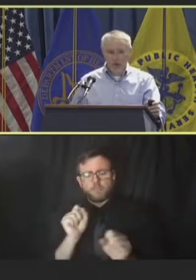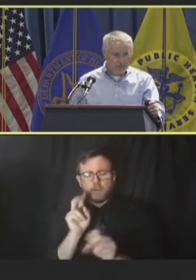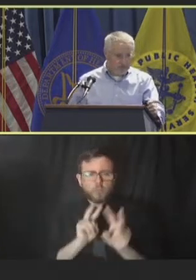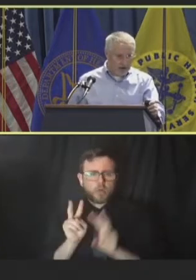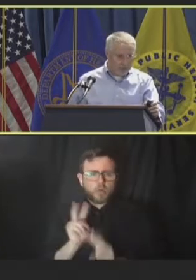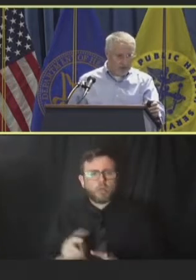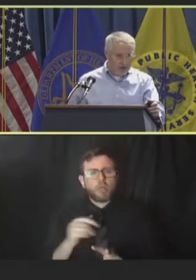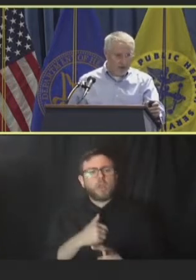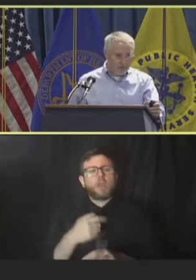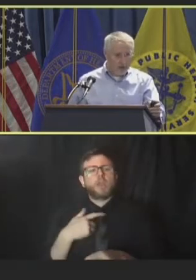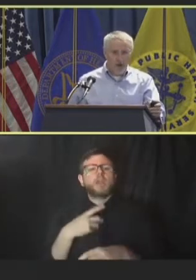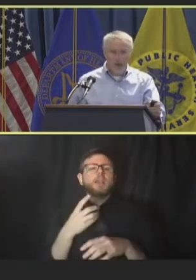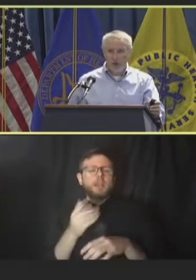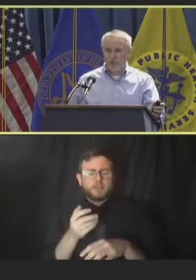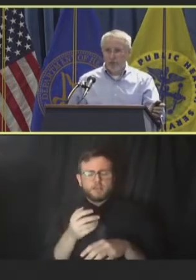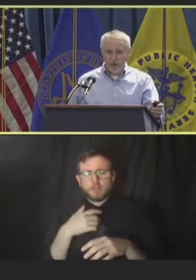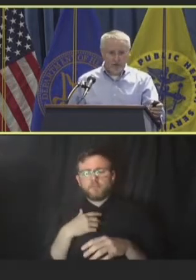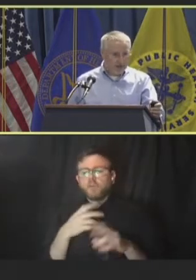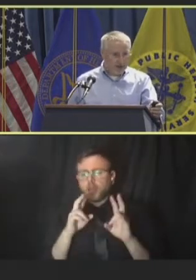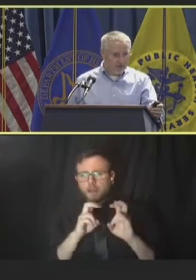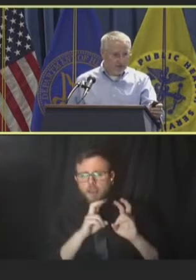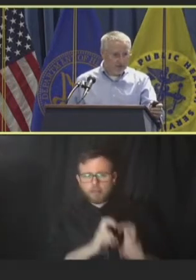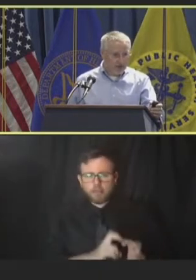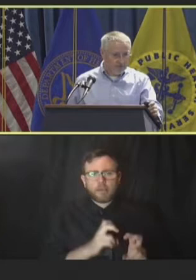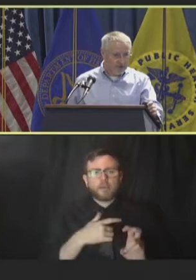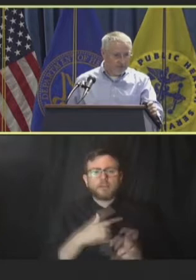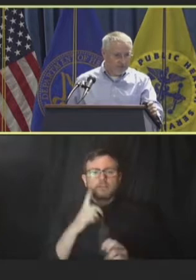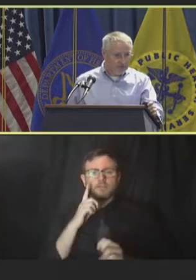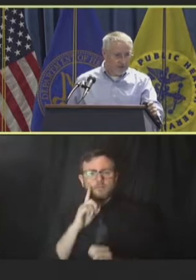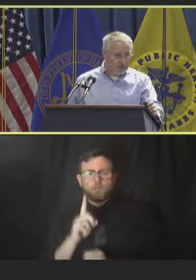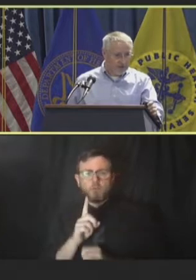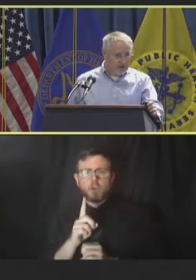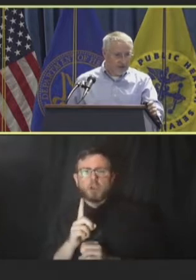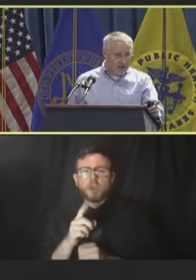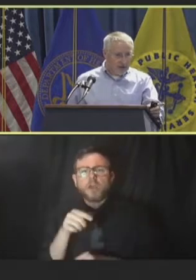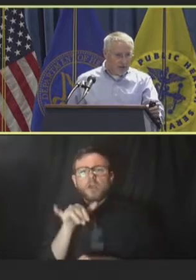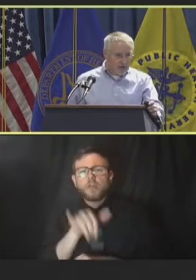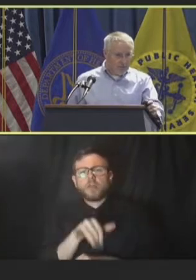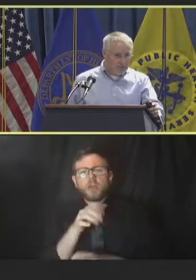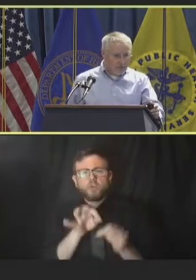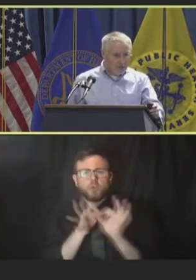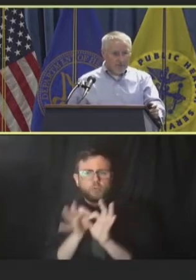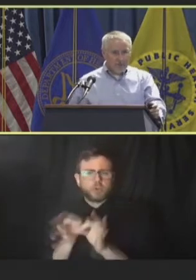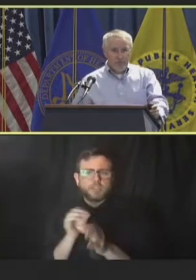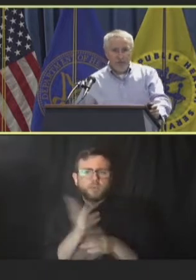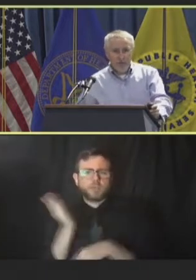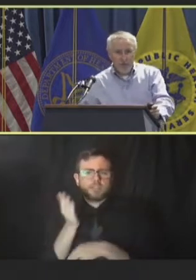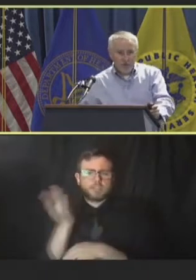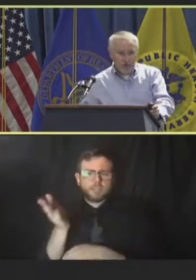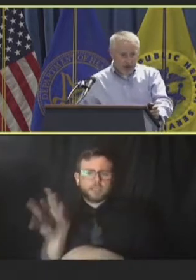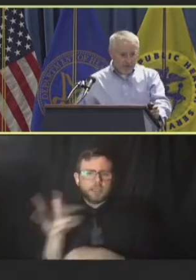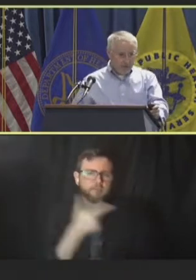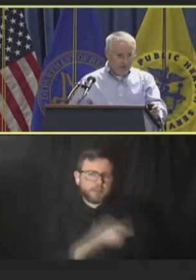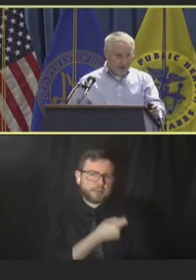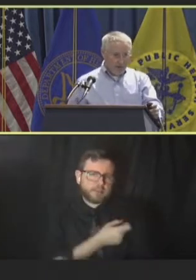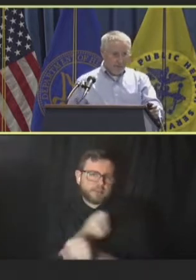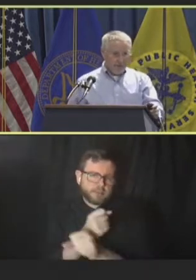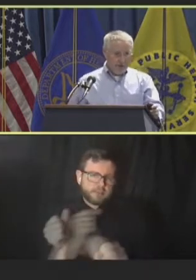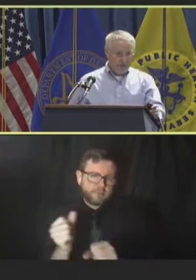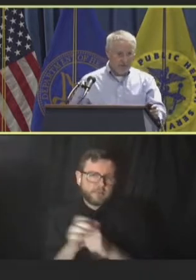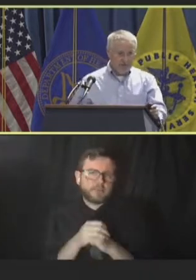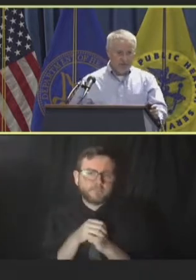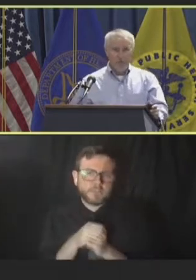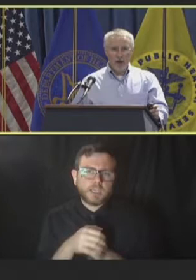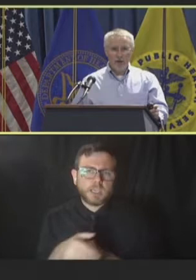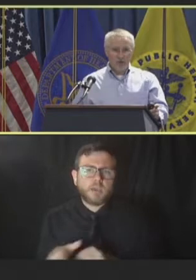entire ACIP on COVID-19 vaccine safety. We've been reviewing data from a number of